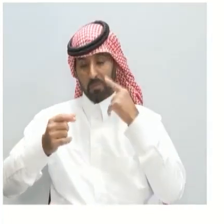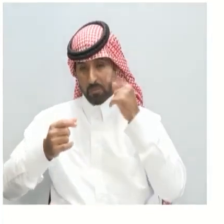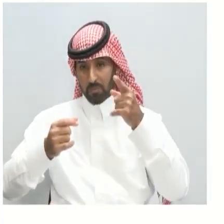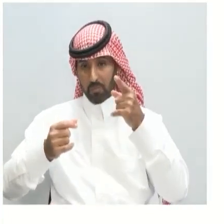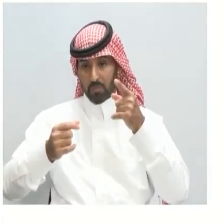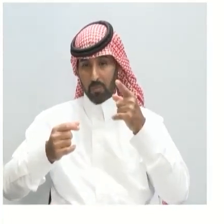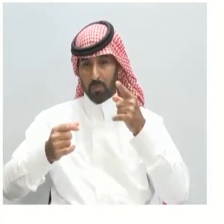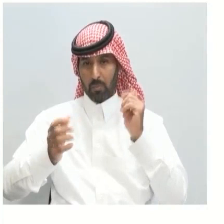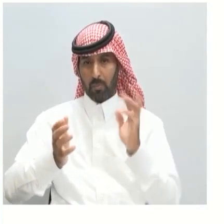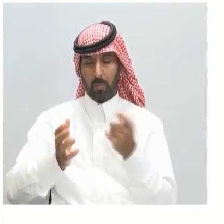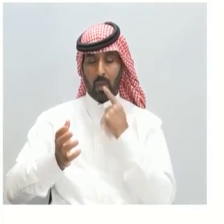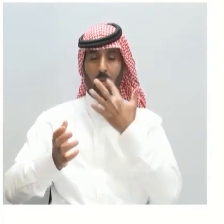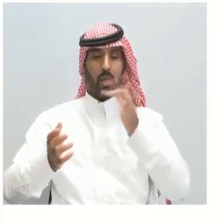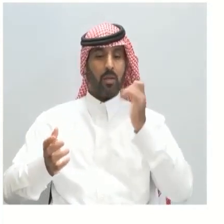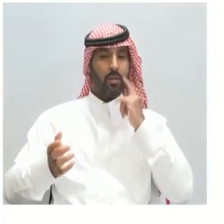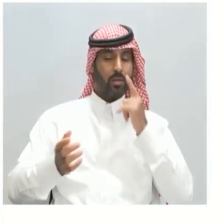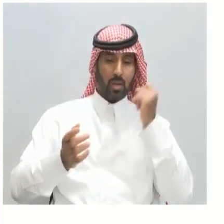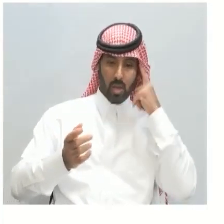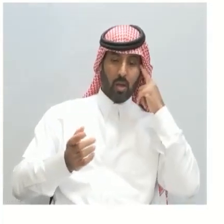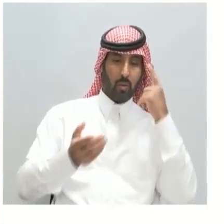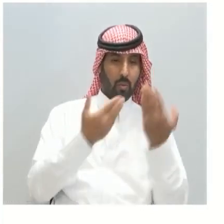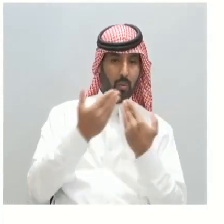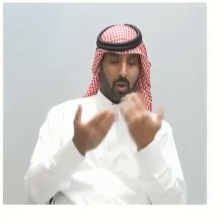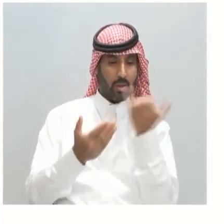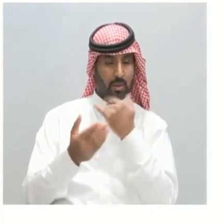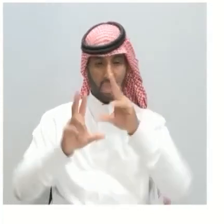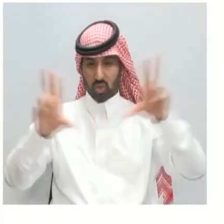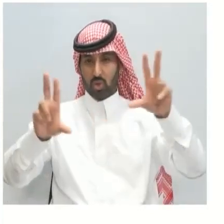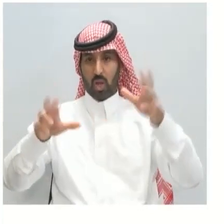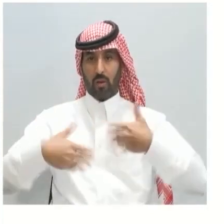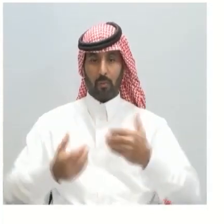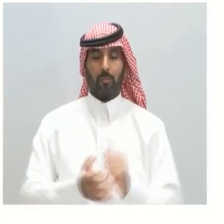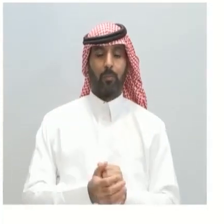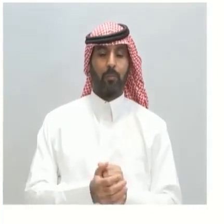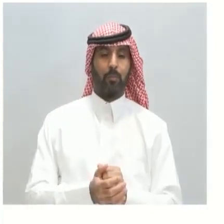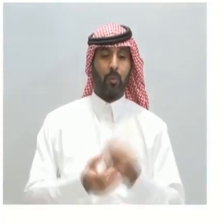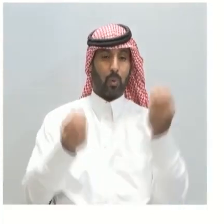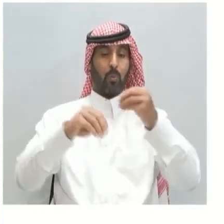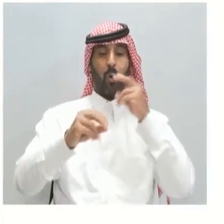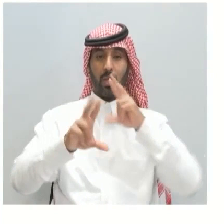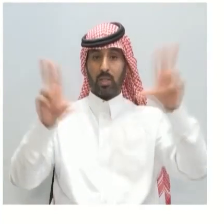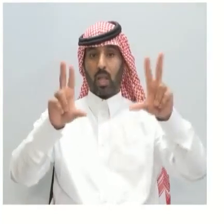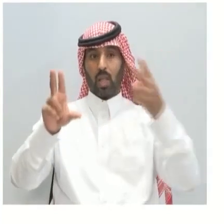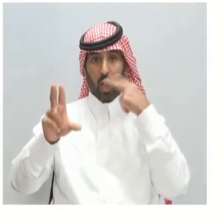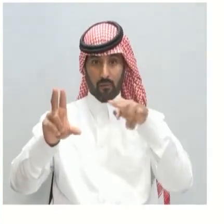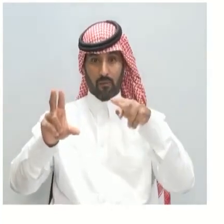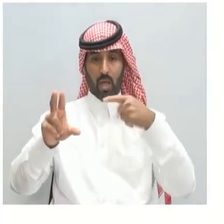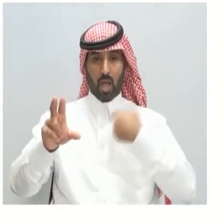the easier it is to understand English TV shows, of course. The more TV I